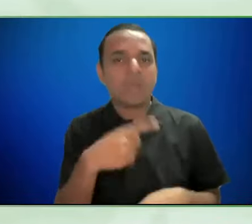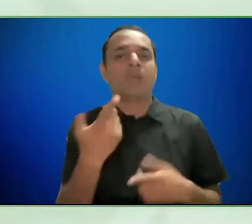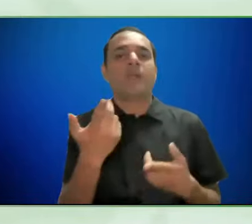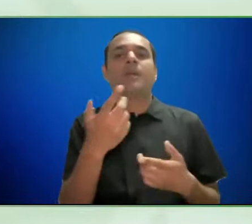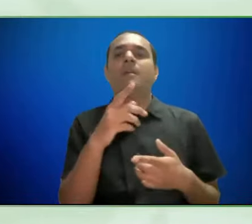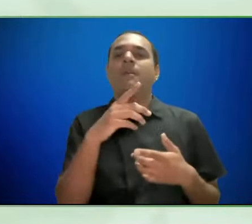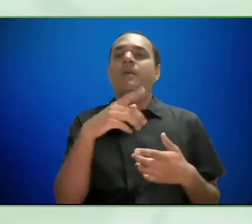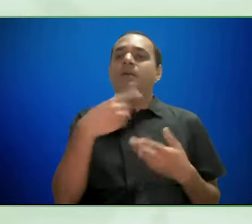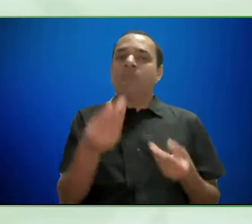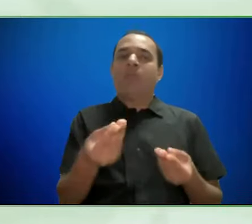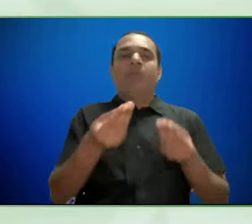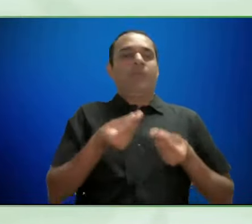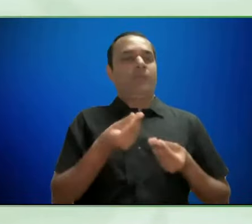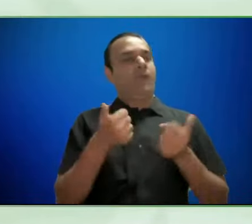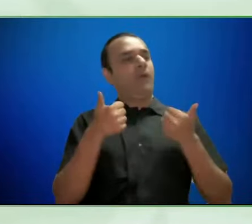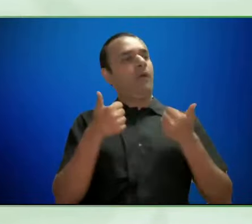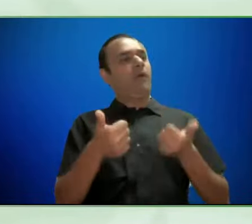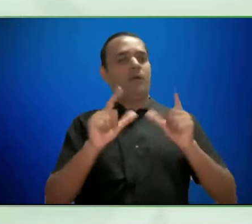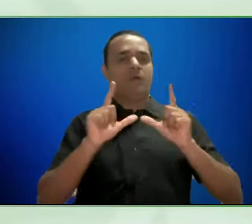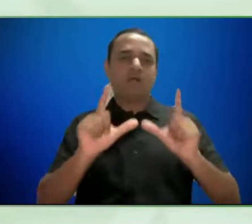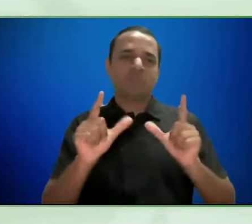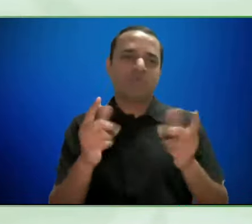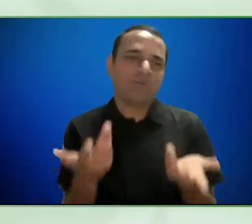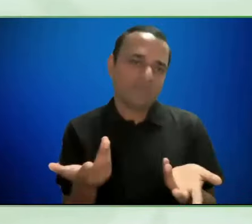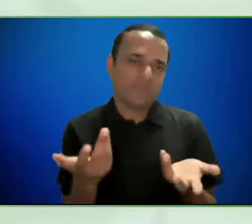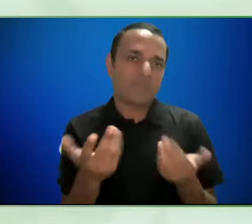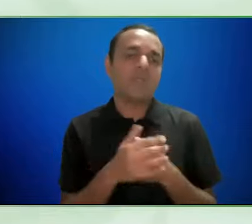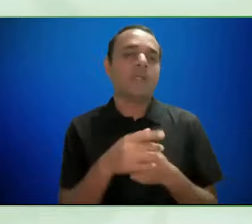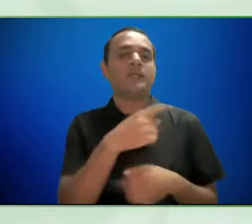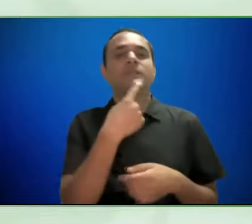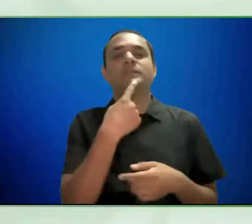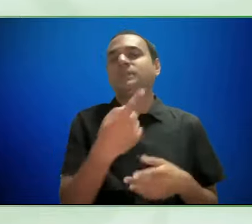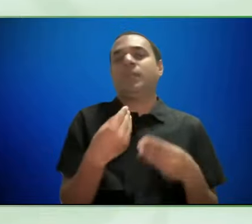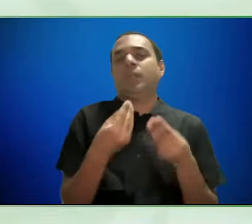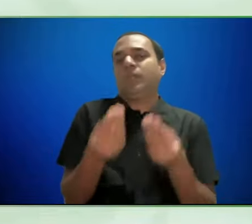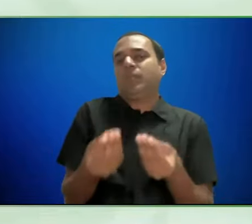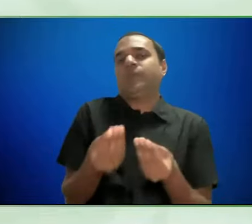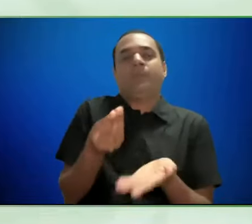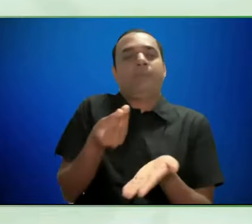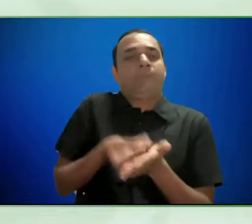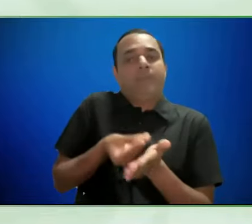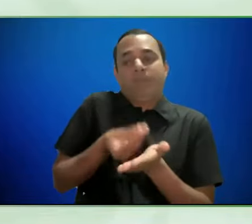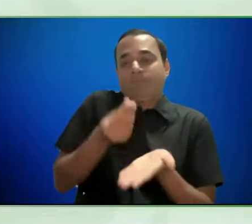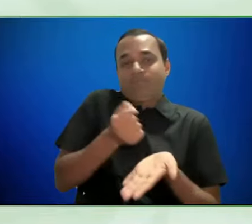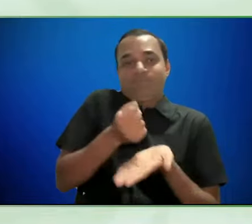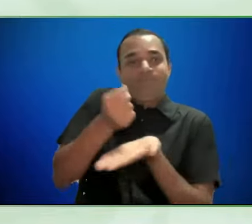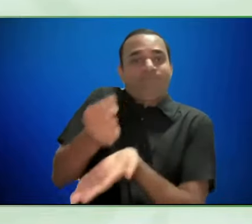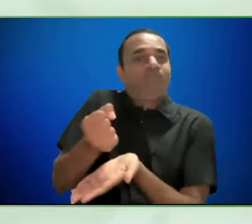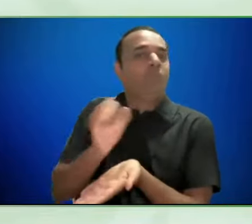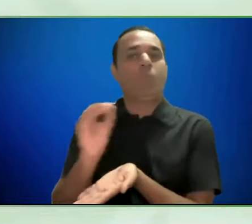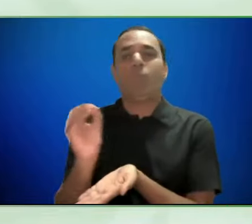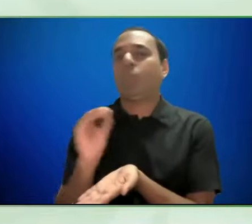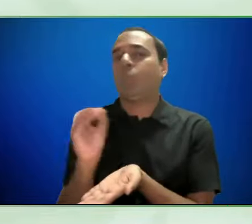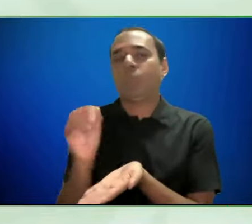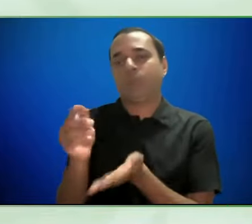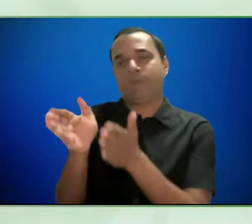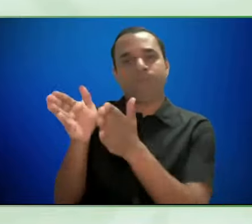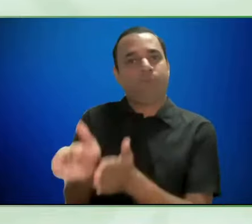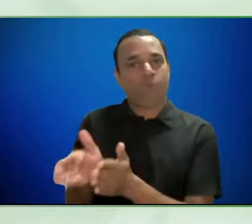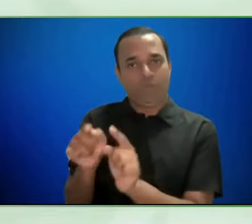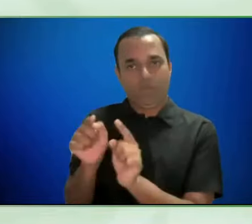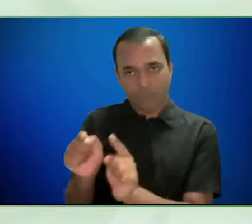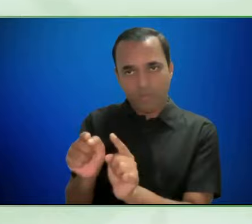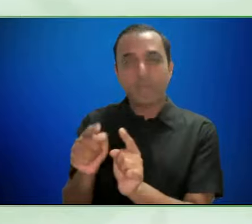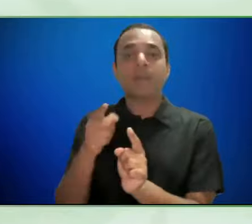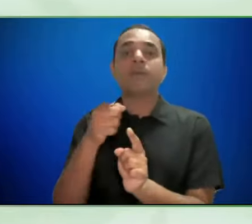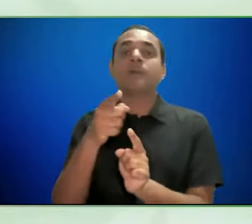Yes. And we said, well, why not use this company that we're creating to do other things, helping you to have a